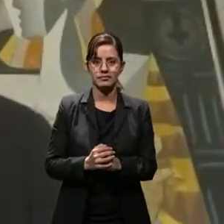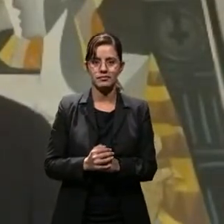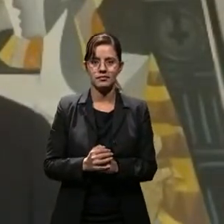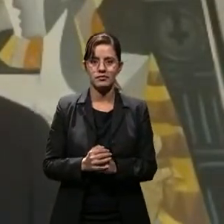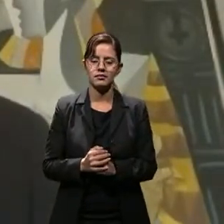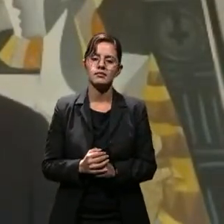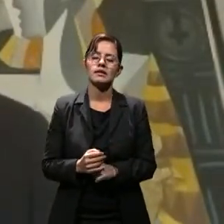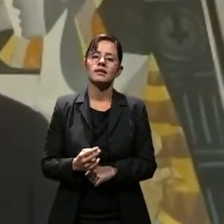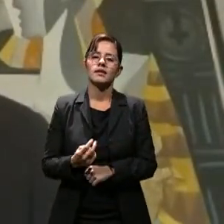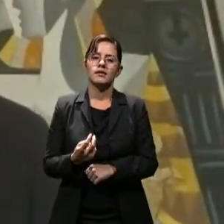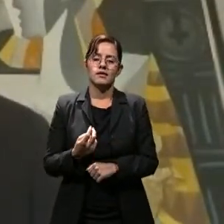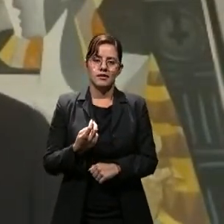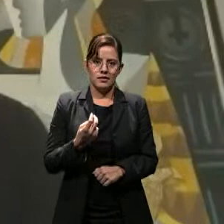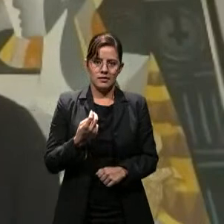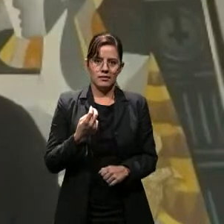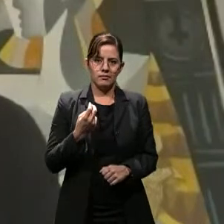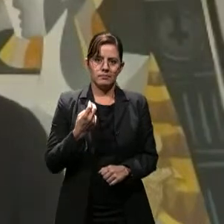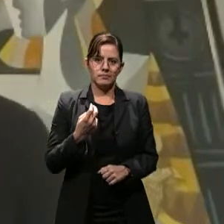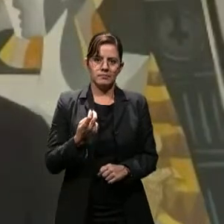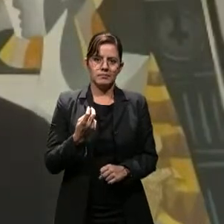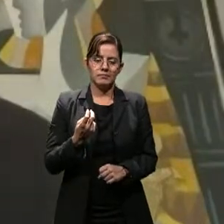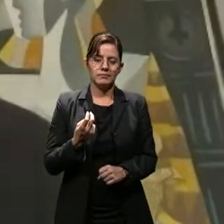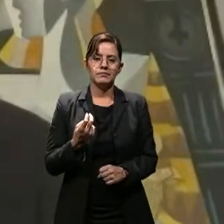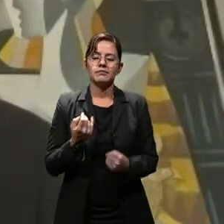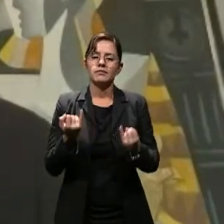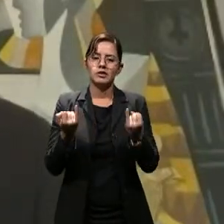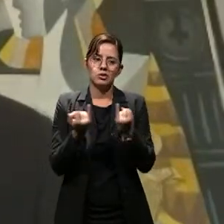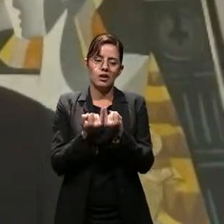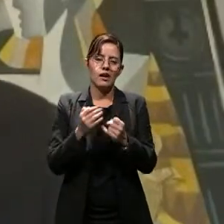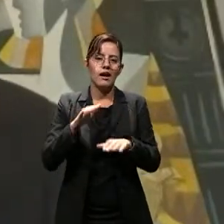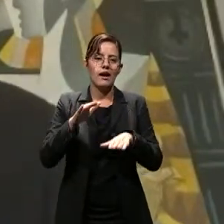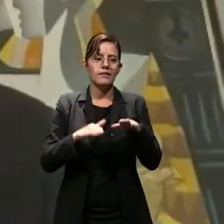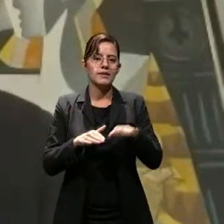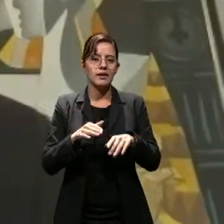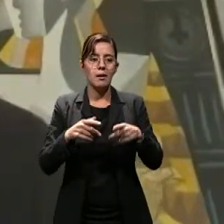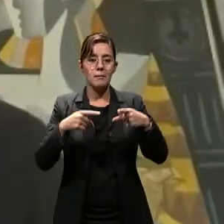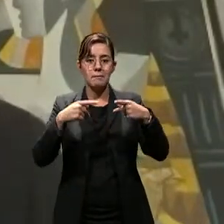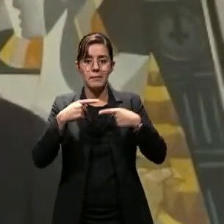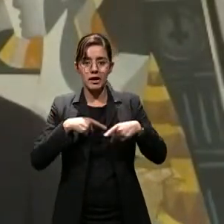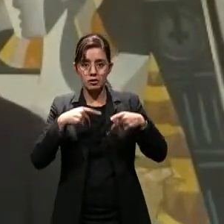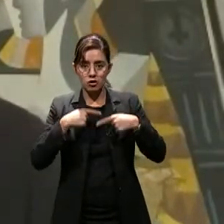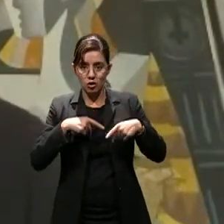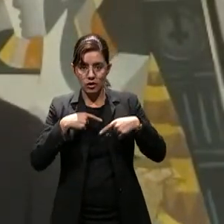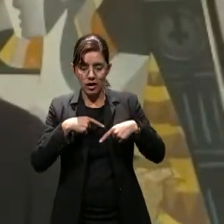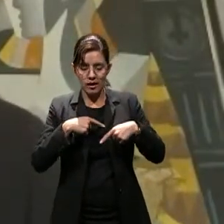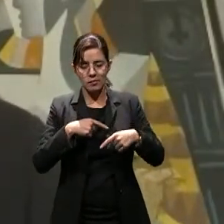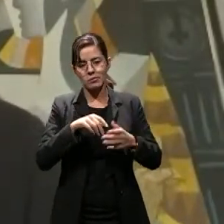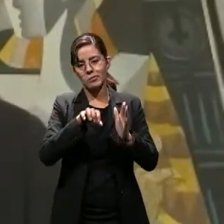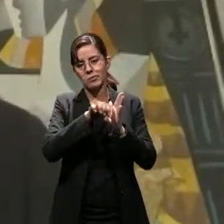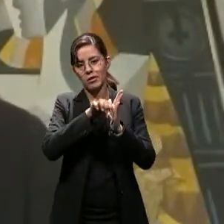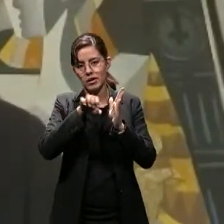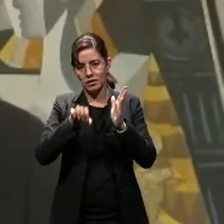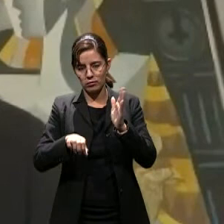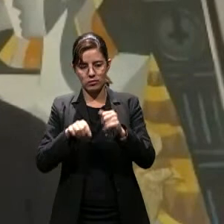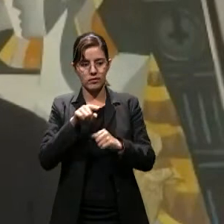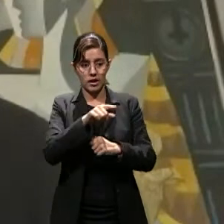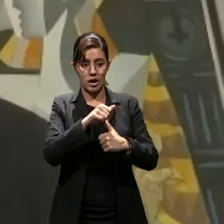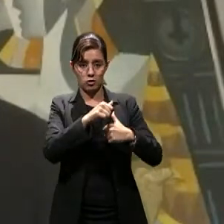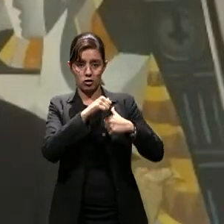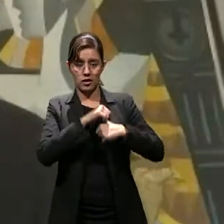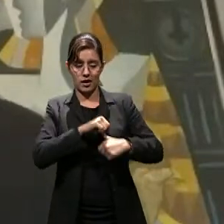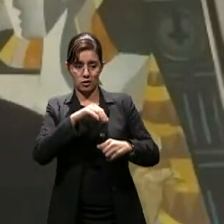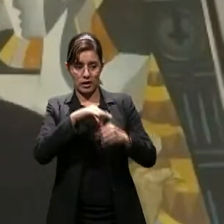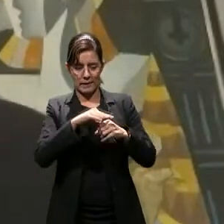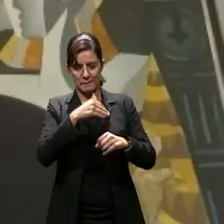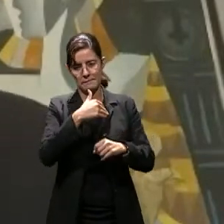And these attacks also vary. They go all the way from personal attacks to the members of the